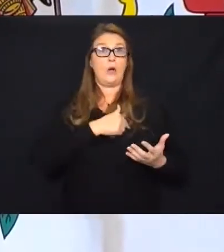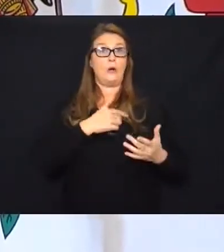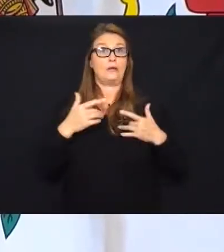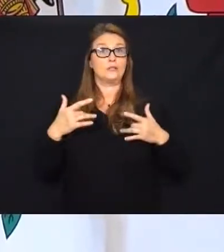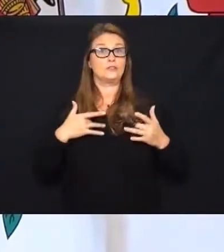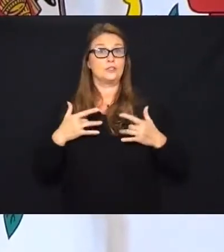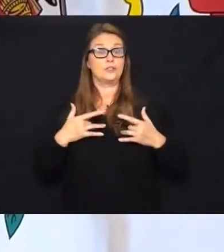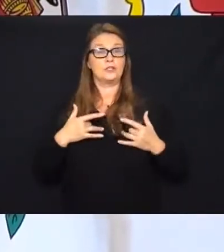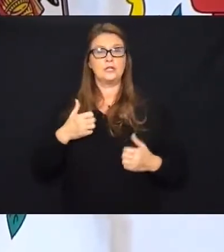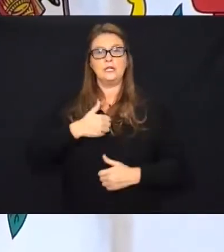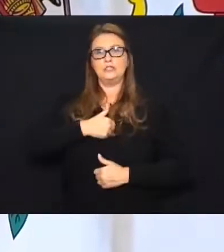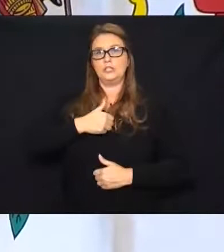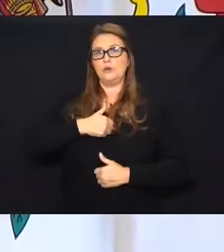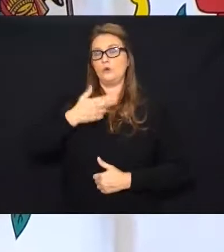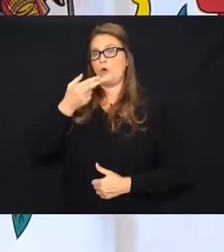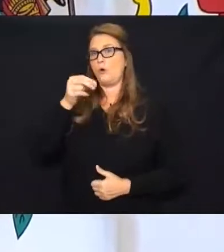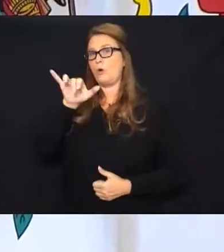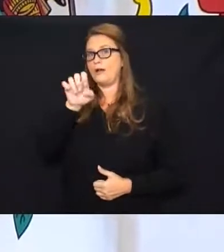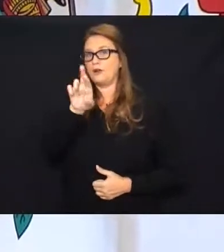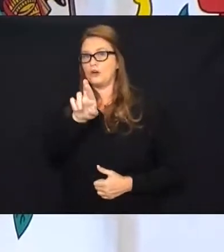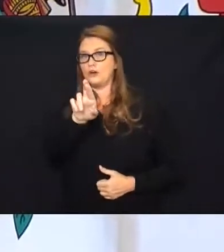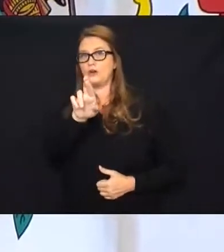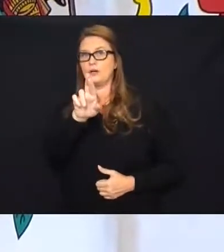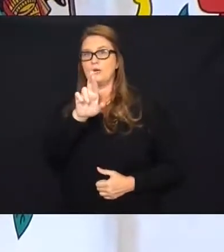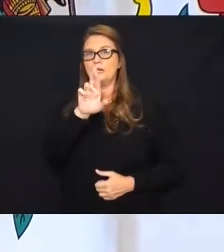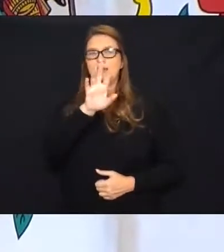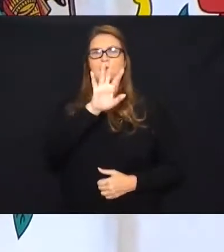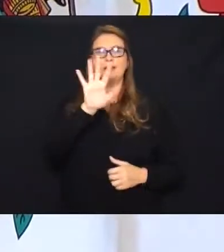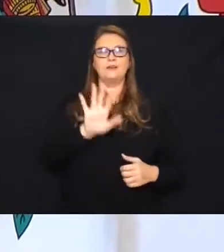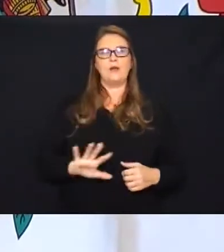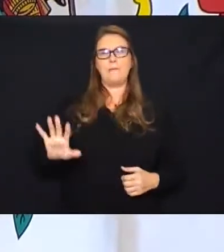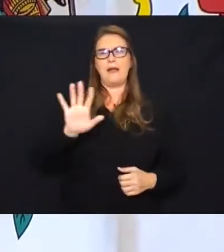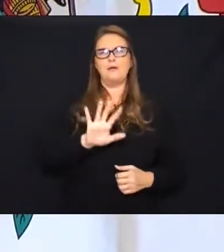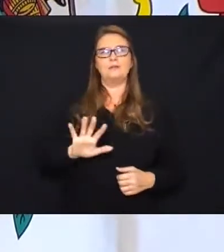General Hoyer's comment, about the